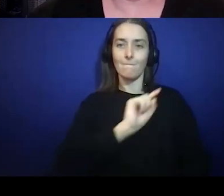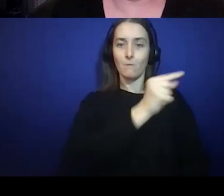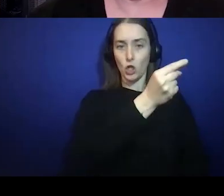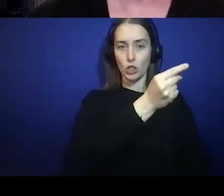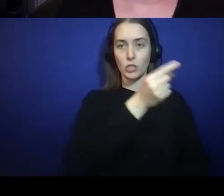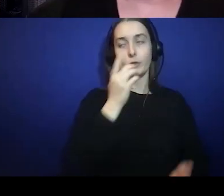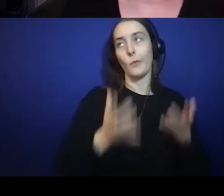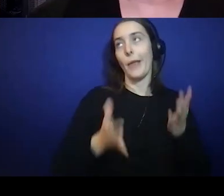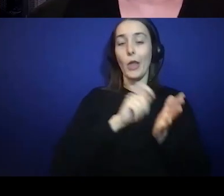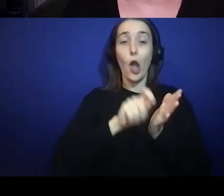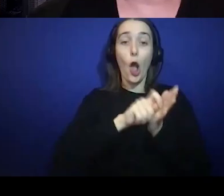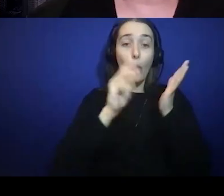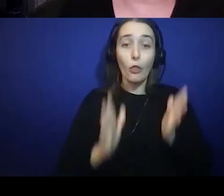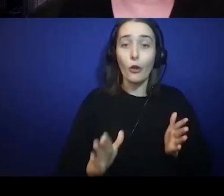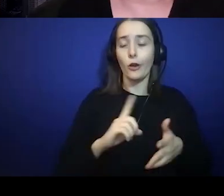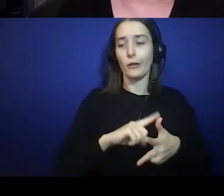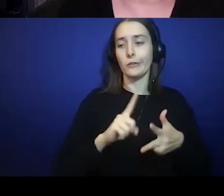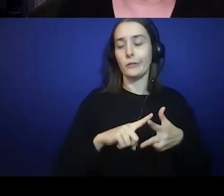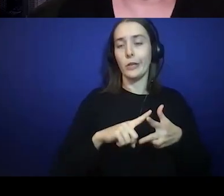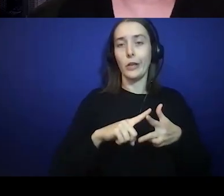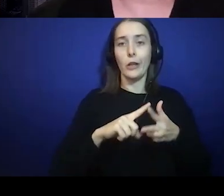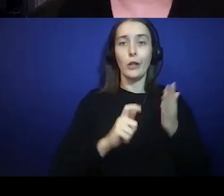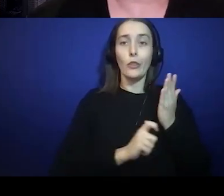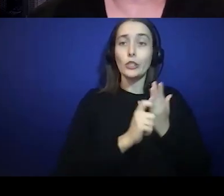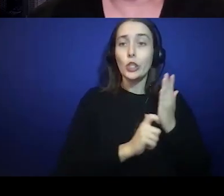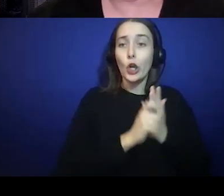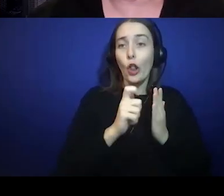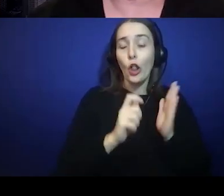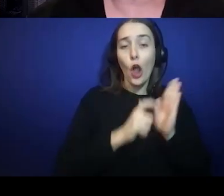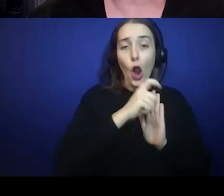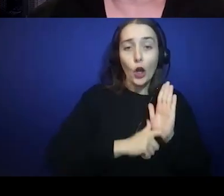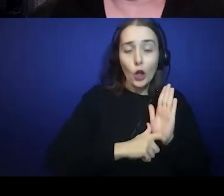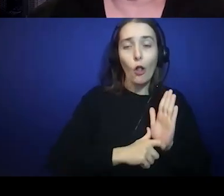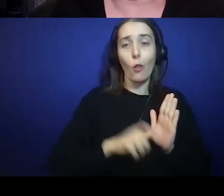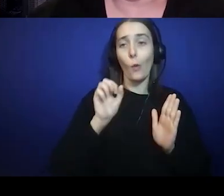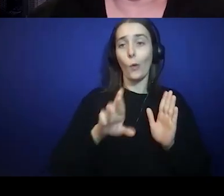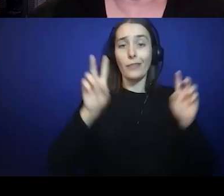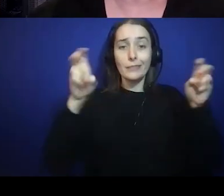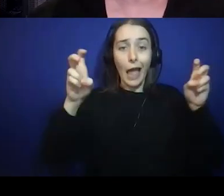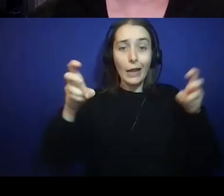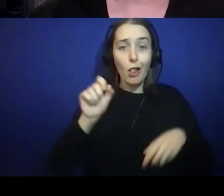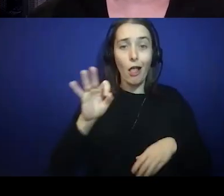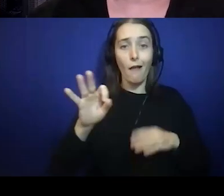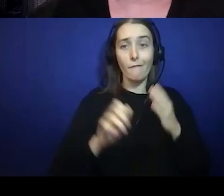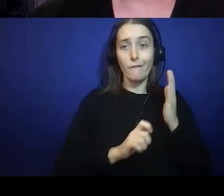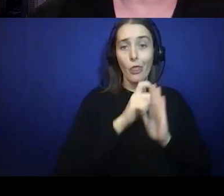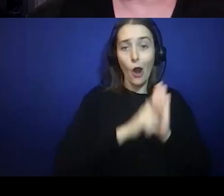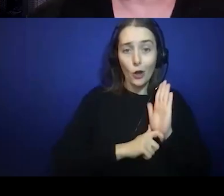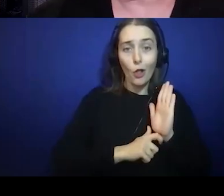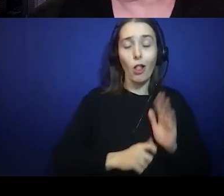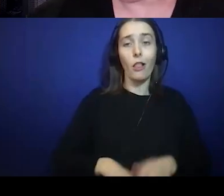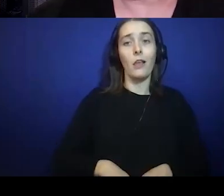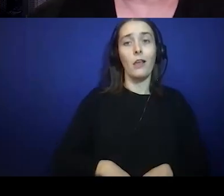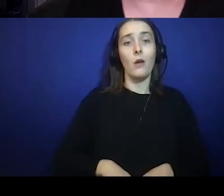the author, that could be the journal article or the title of the article. That could